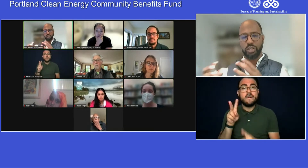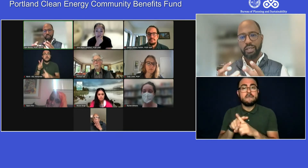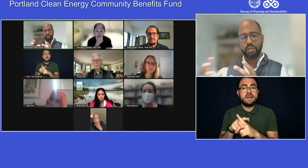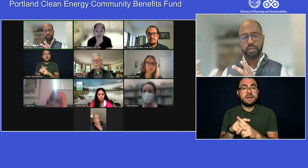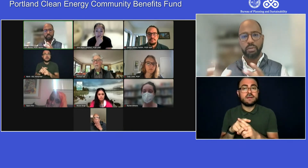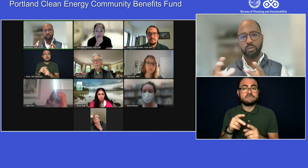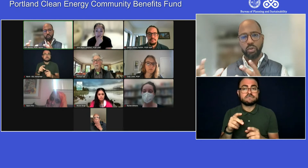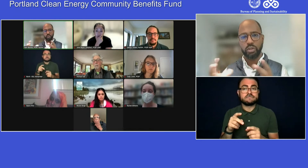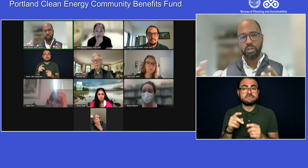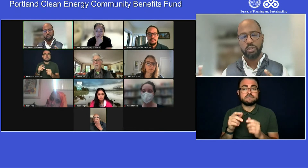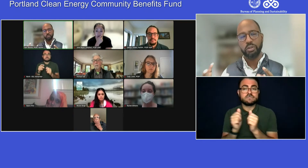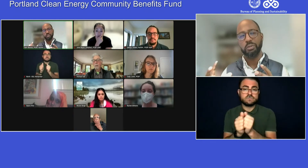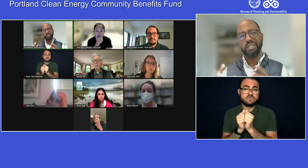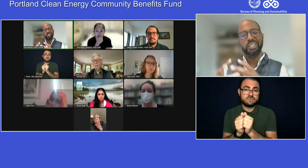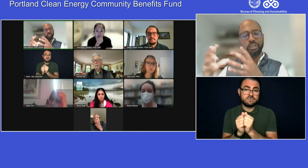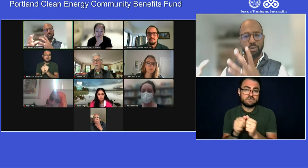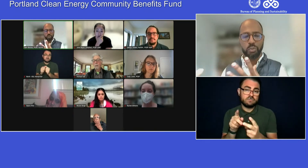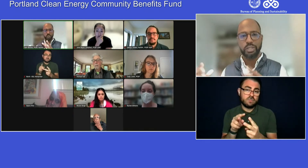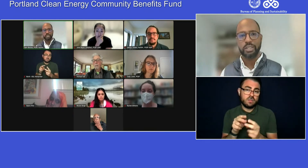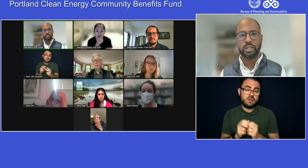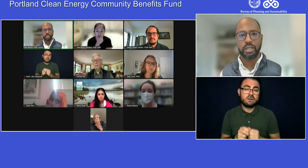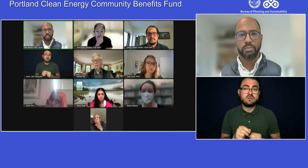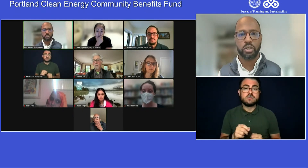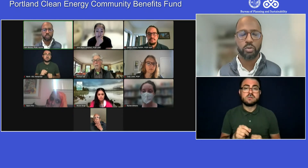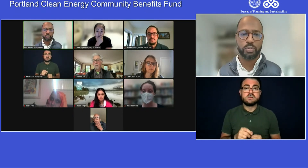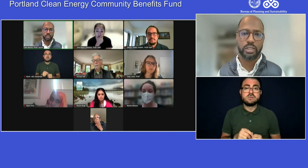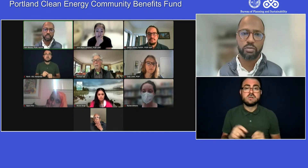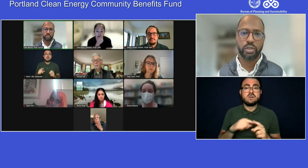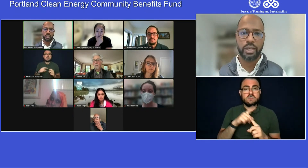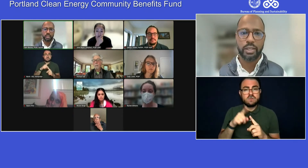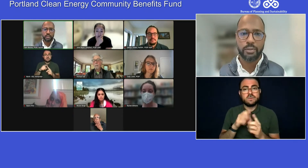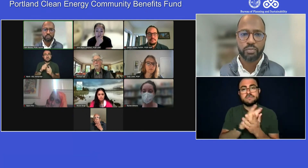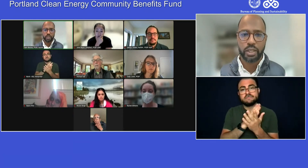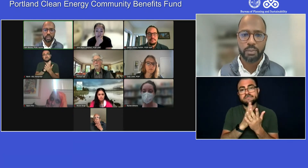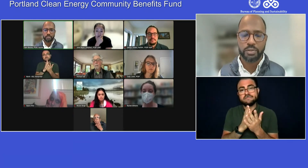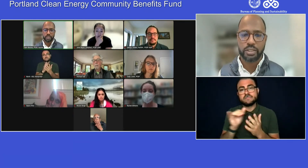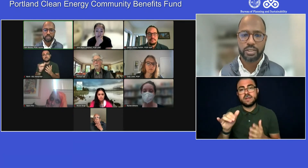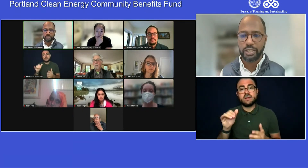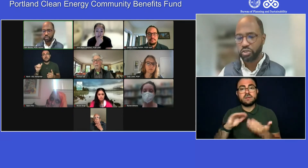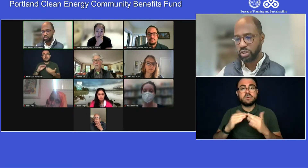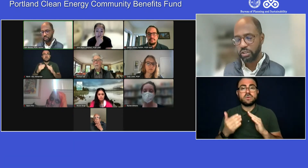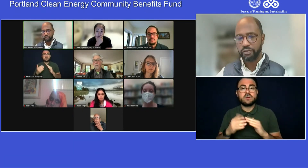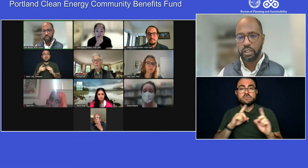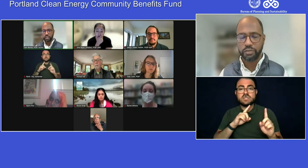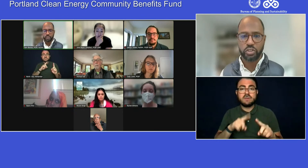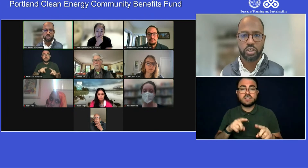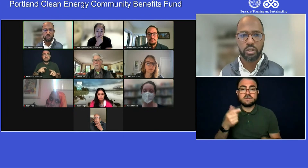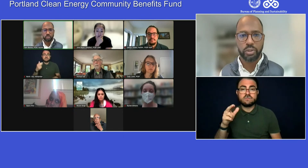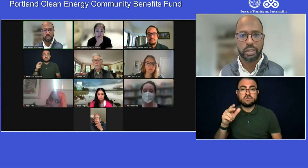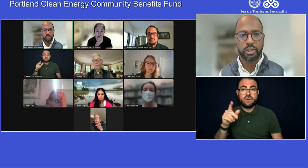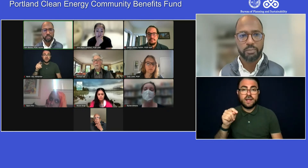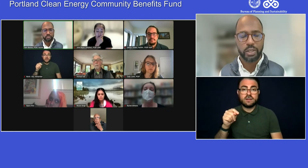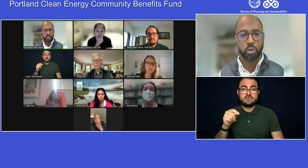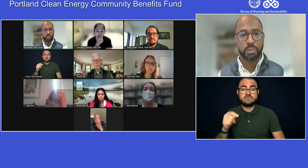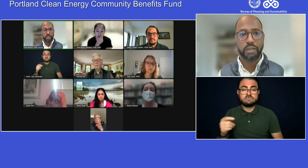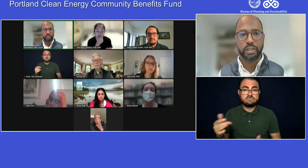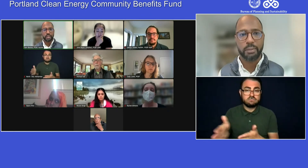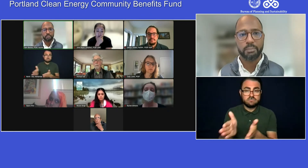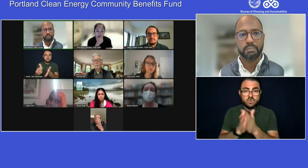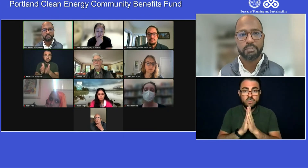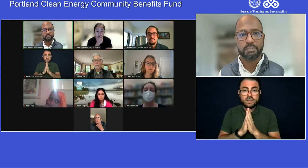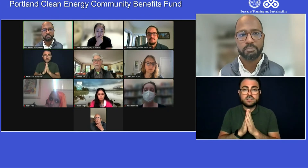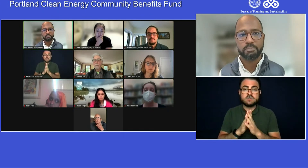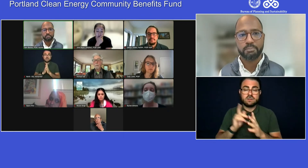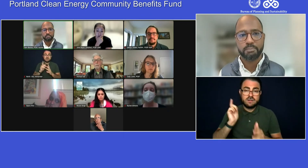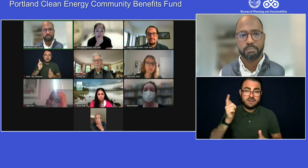more information on that, or there'll be more, or it'll be clear when we get to that community responsive grant solicitation in the fall of this year around how to